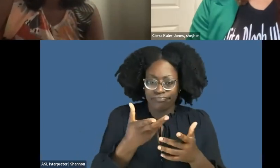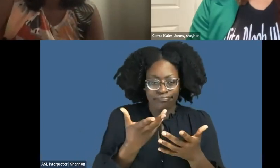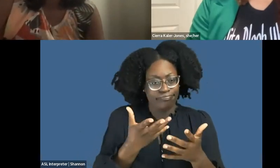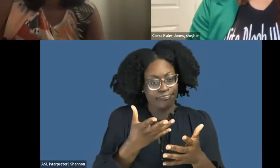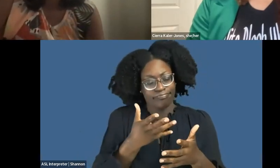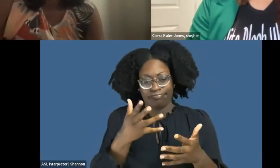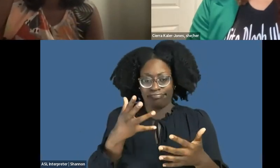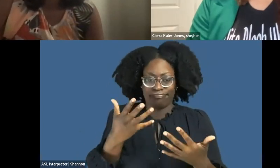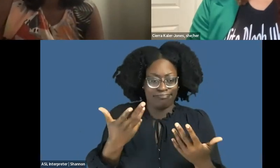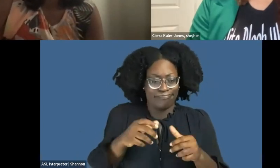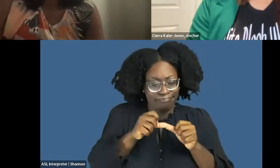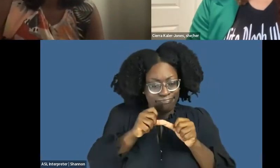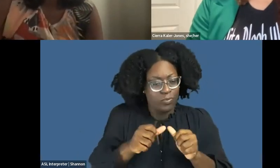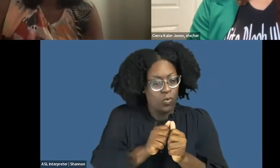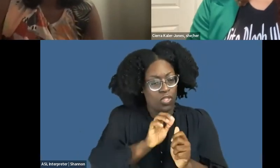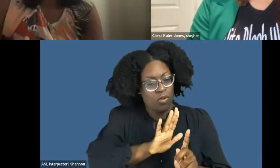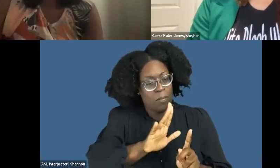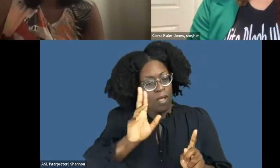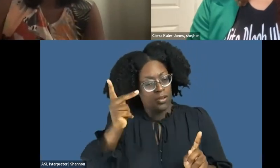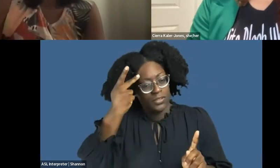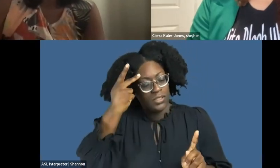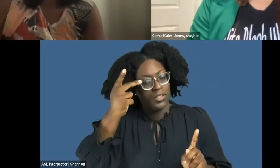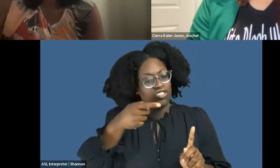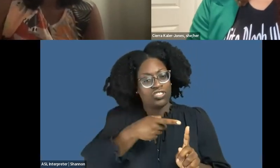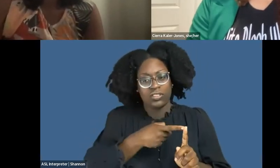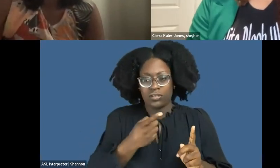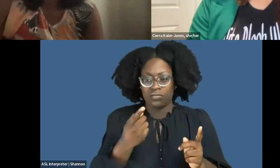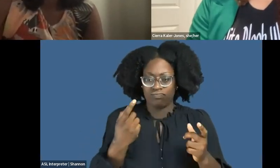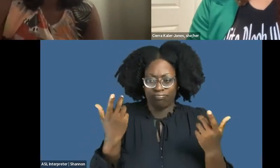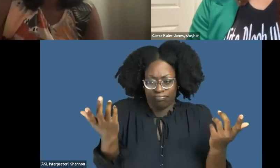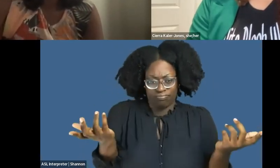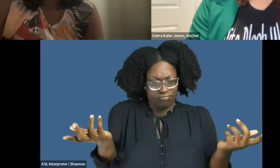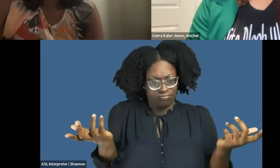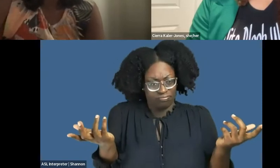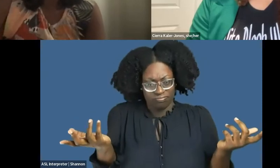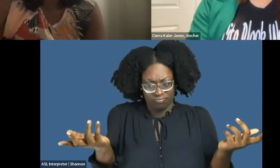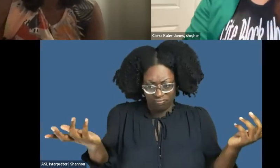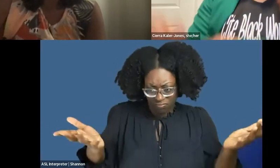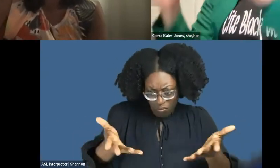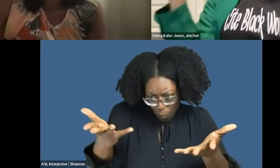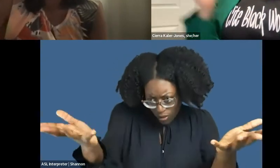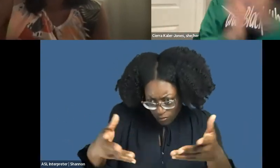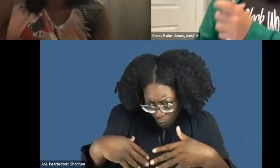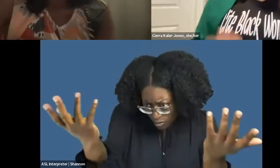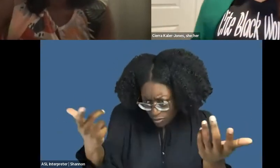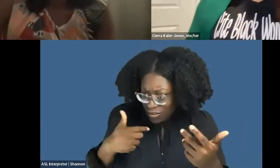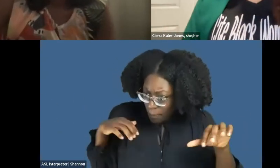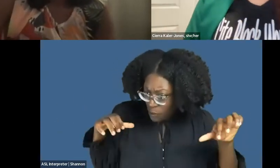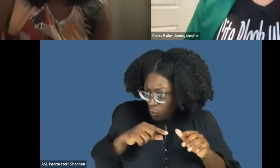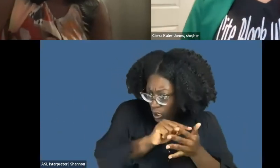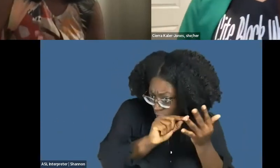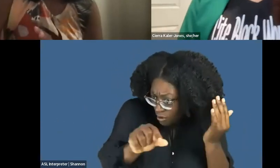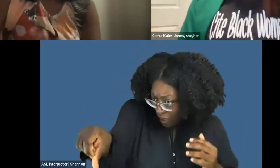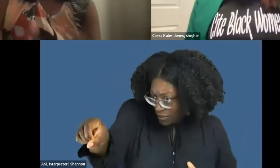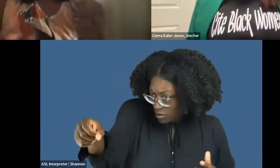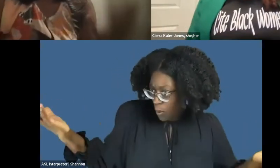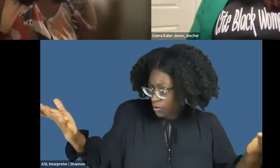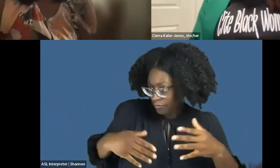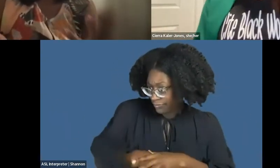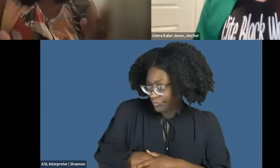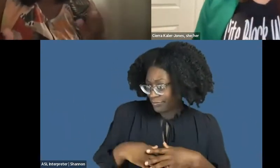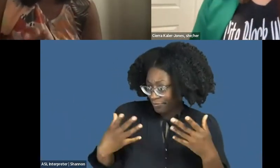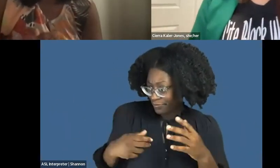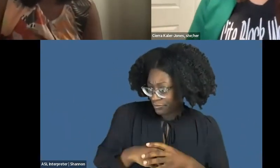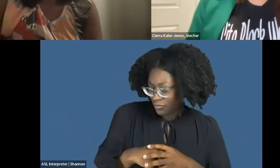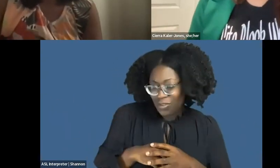her coming in and like just boldly proclaiming, she was like, and what about it? You know? I love that. And